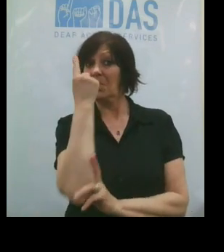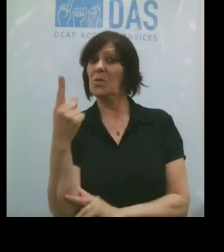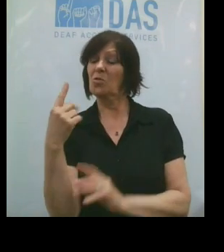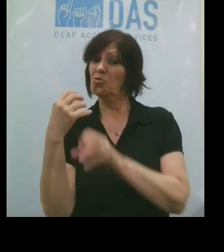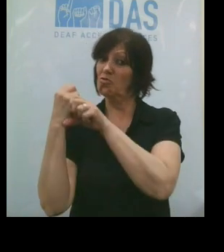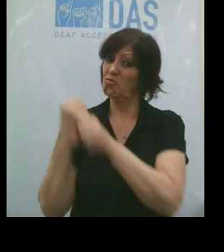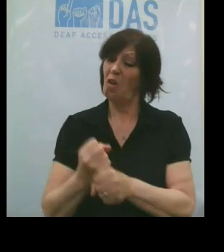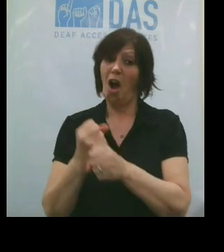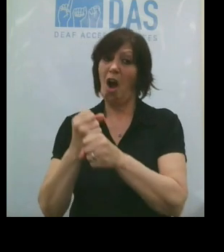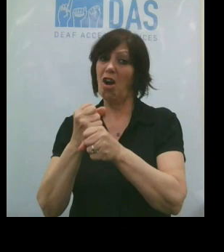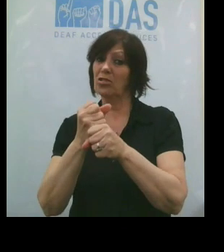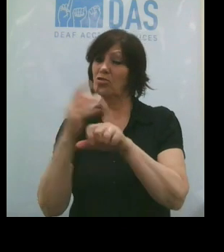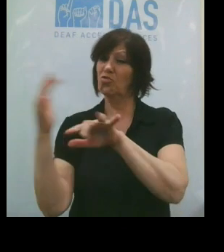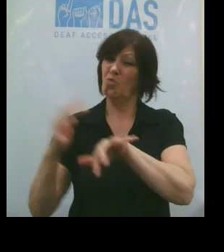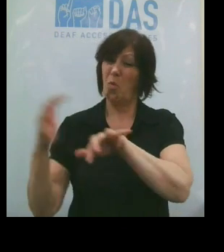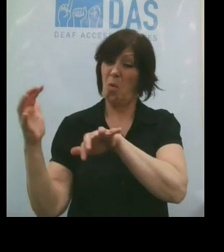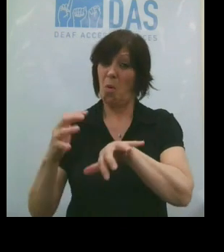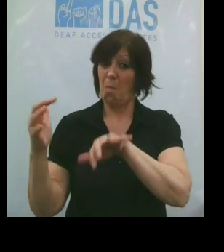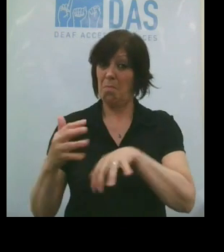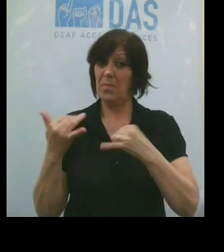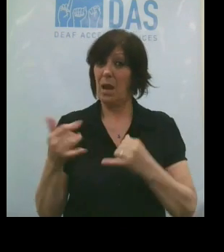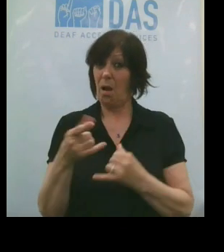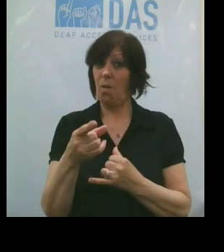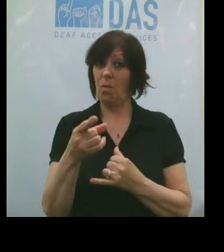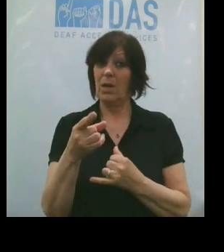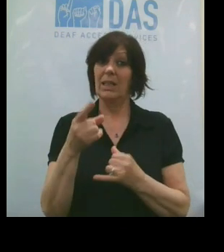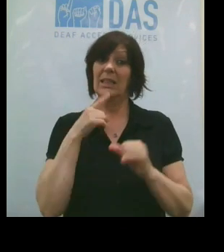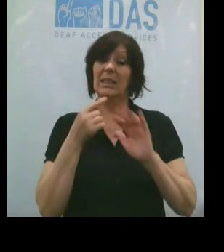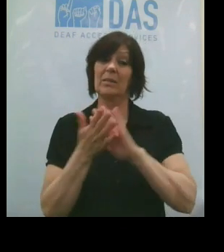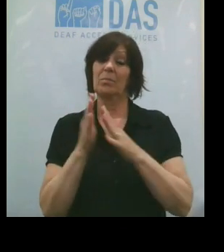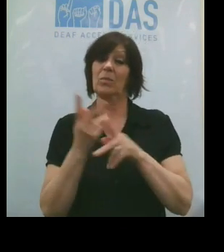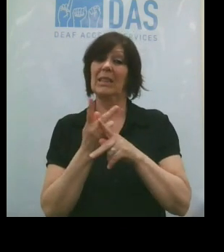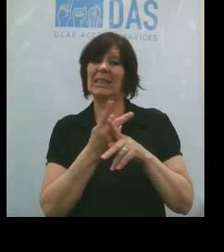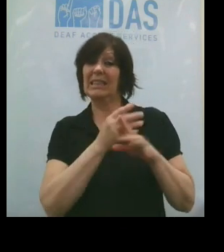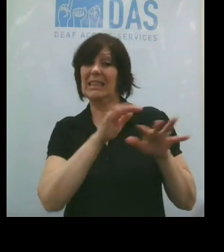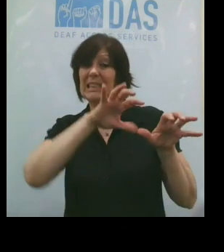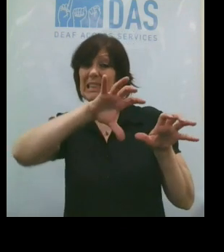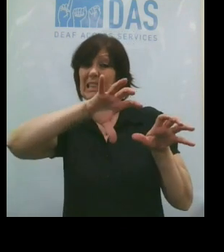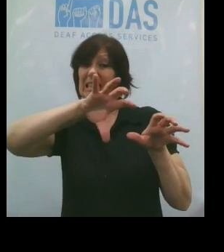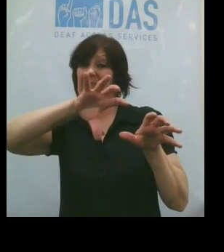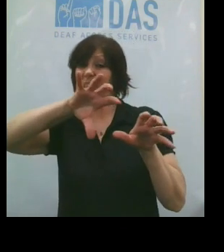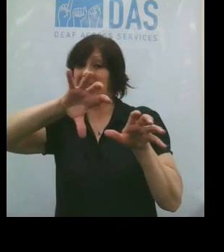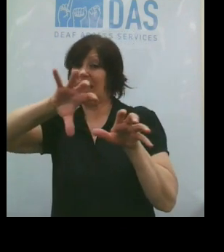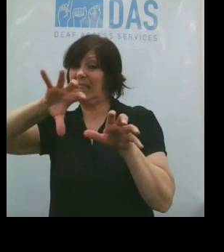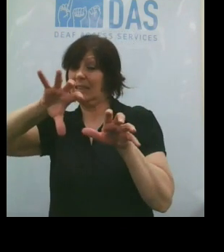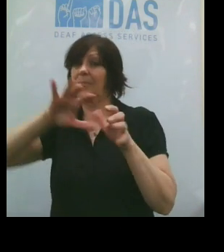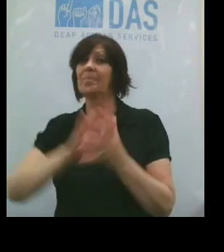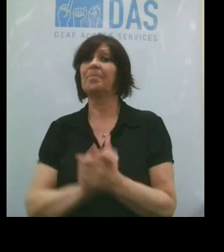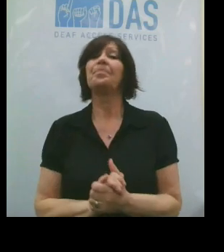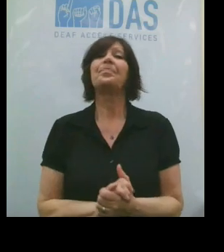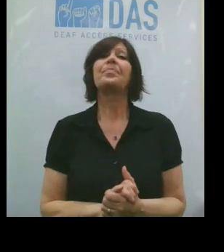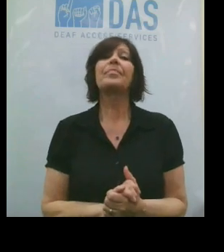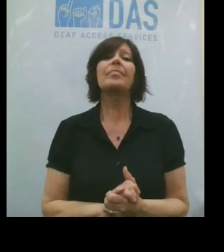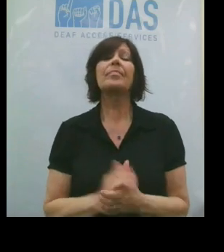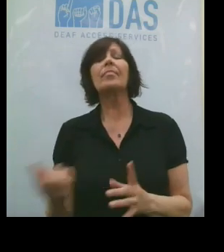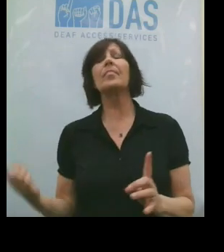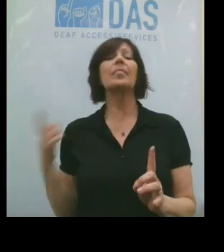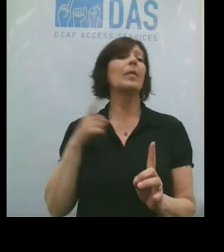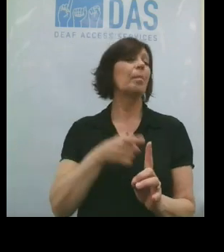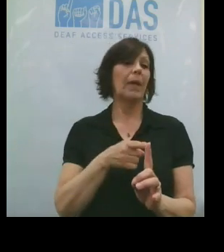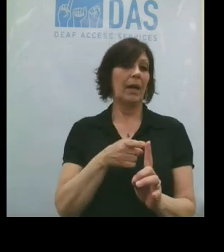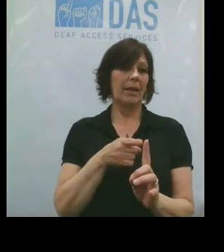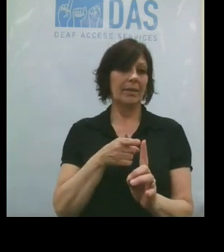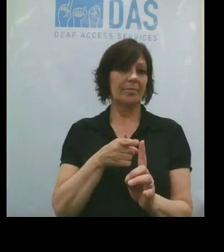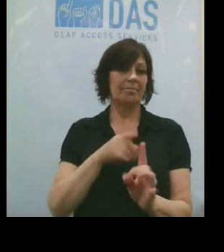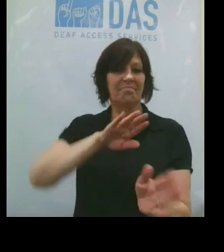strong storm that's popping up, and you see it's now also materializing and impacting more of central Erie County. If we could go back, I'll get